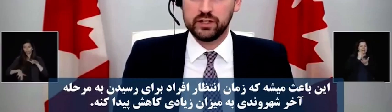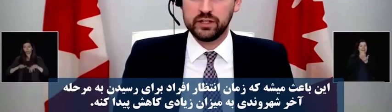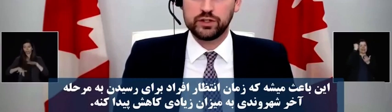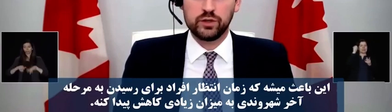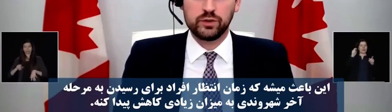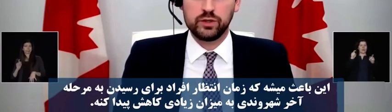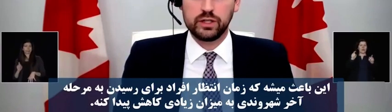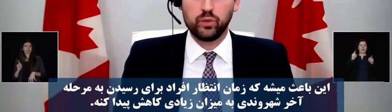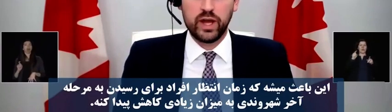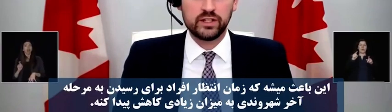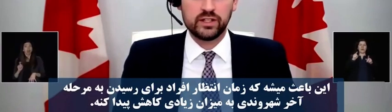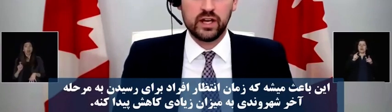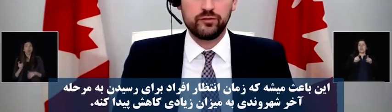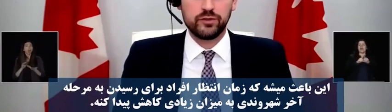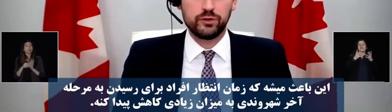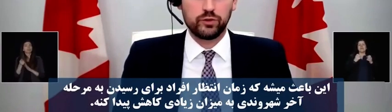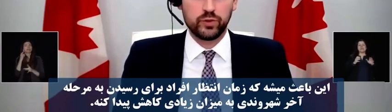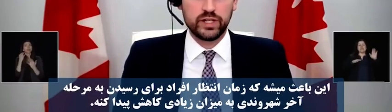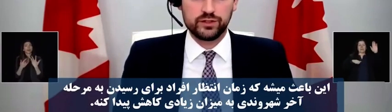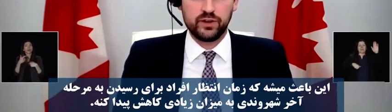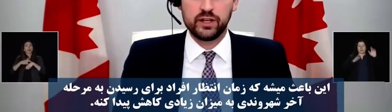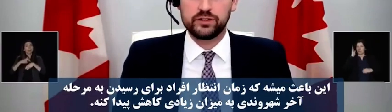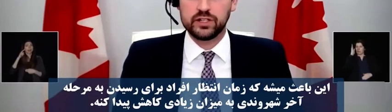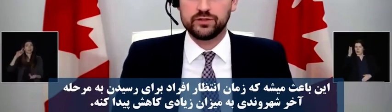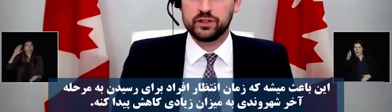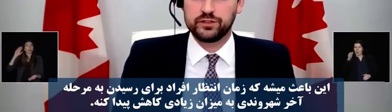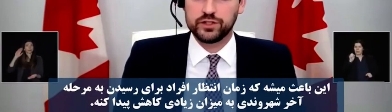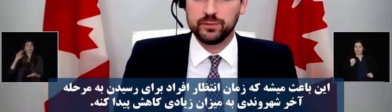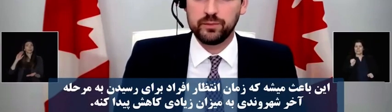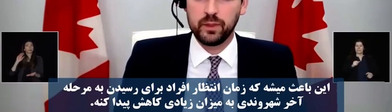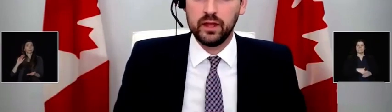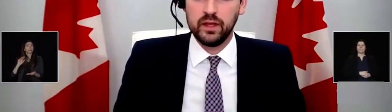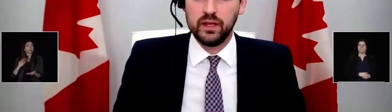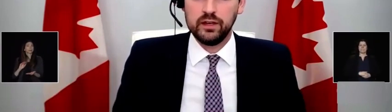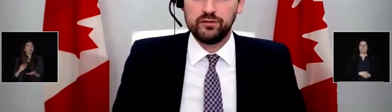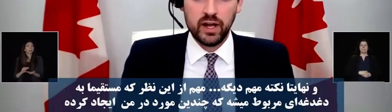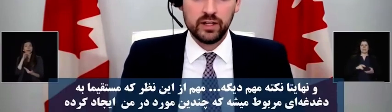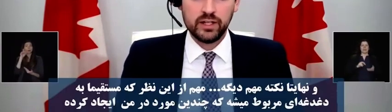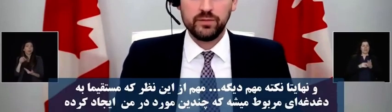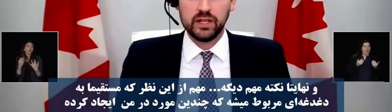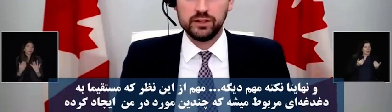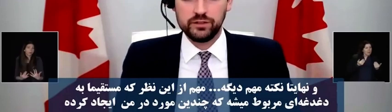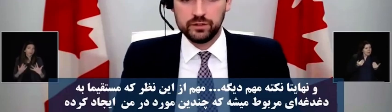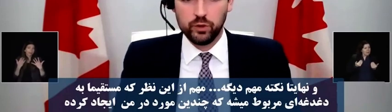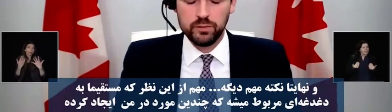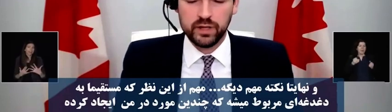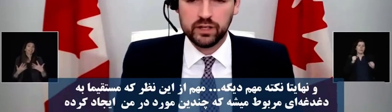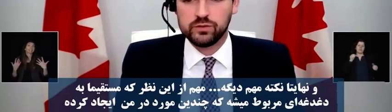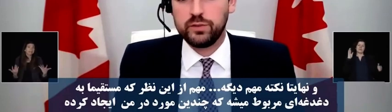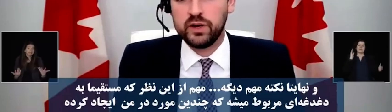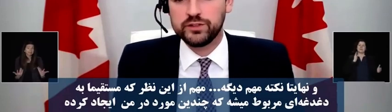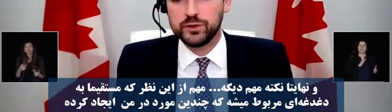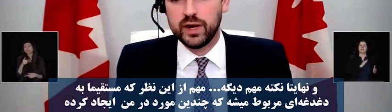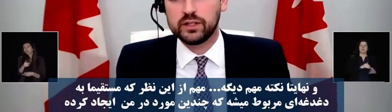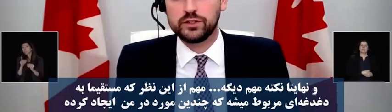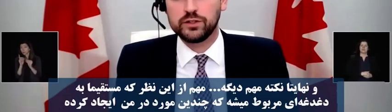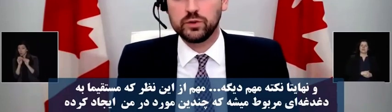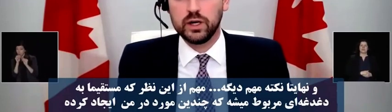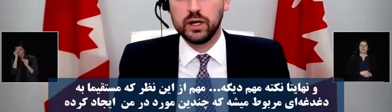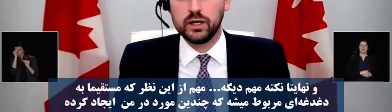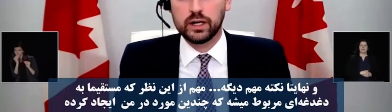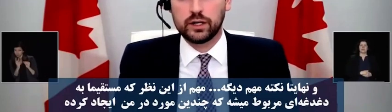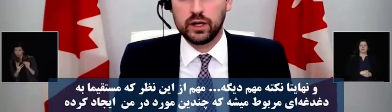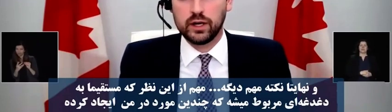to significantly shorten the waiting time for those who reach this final stage of citizenship. Finally, and this is important because it responds directly